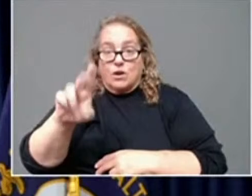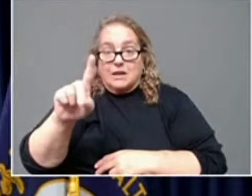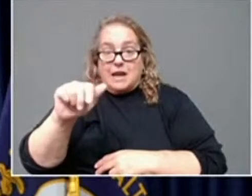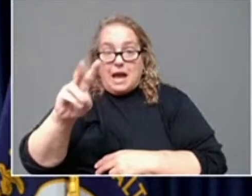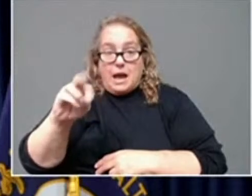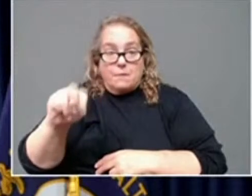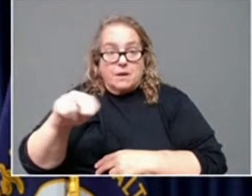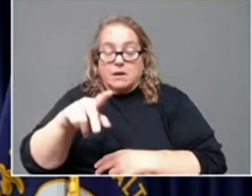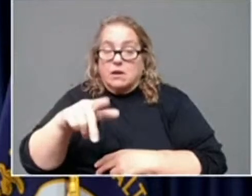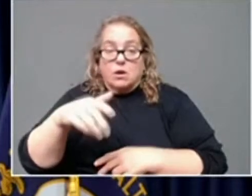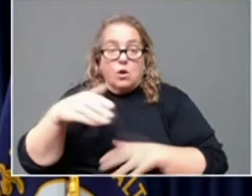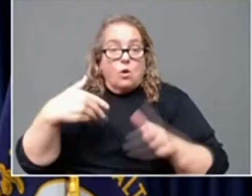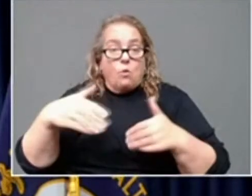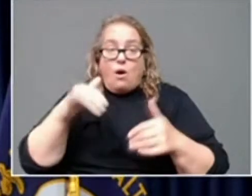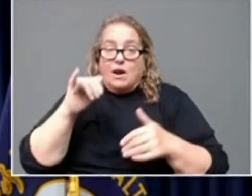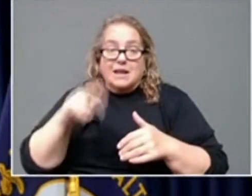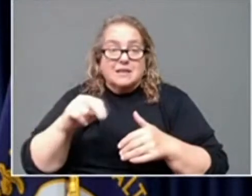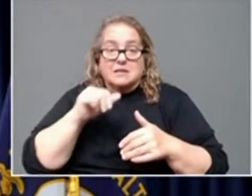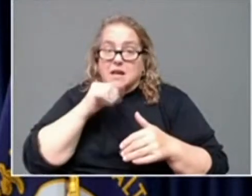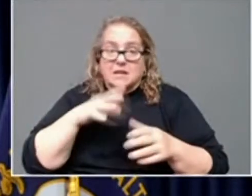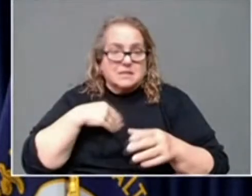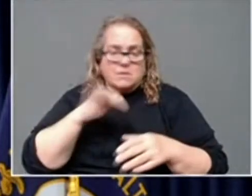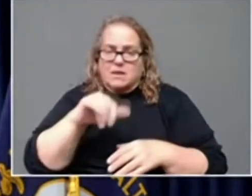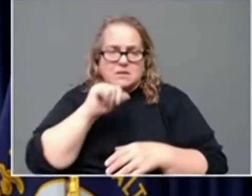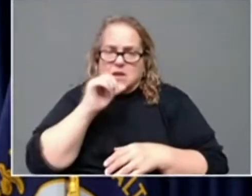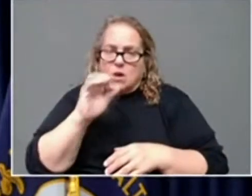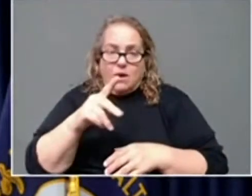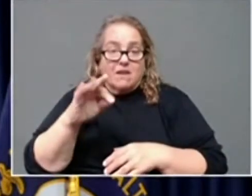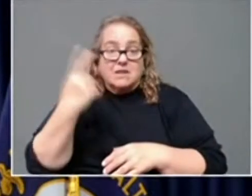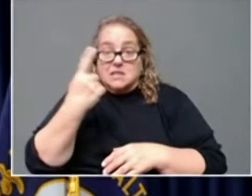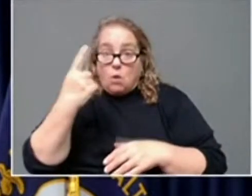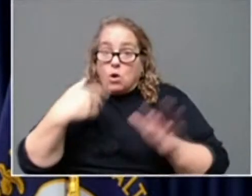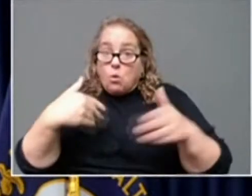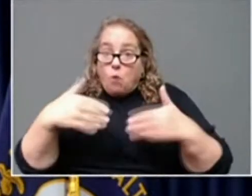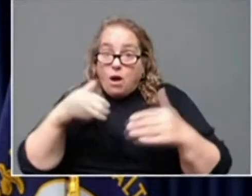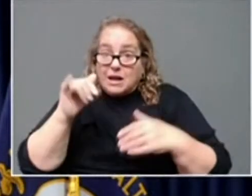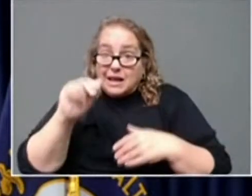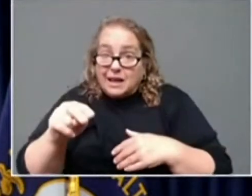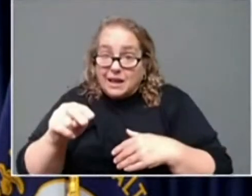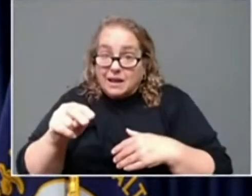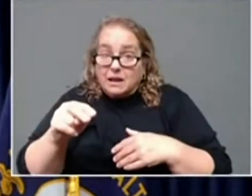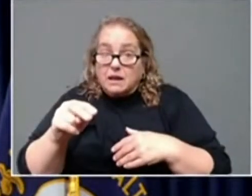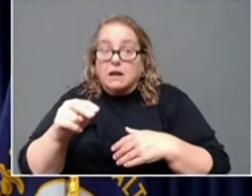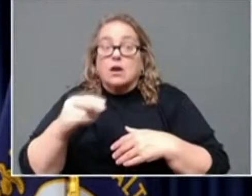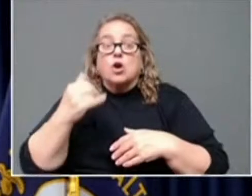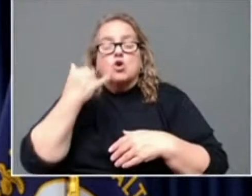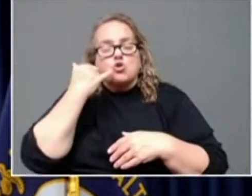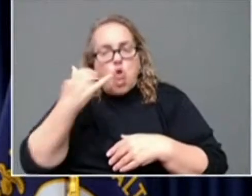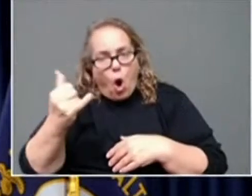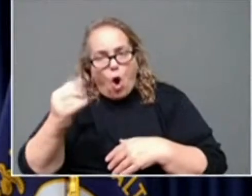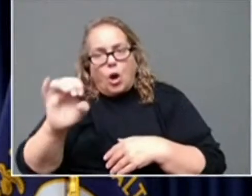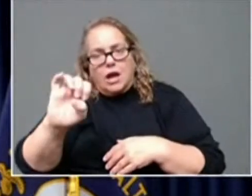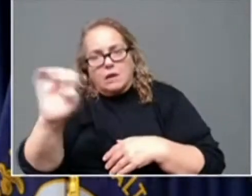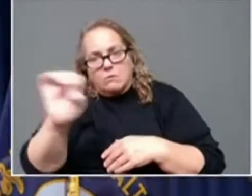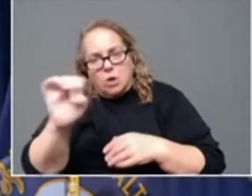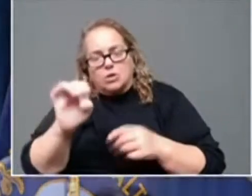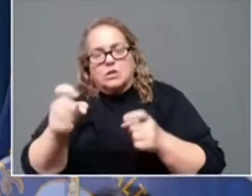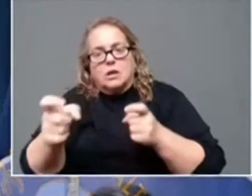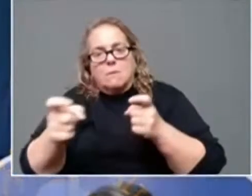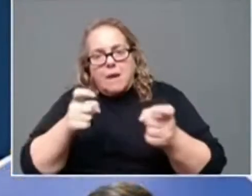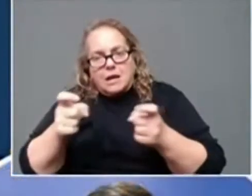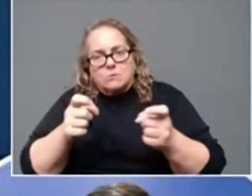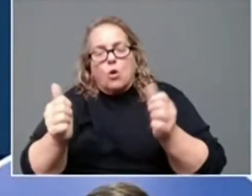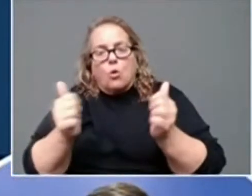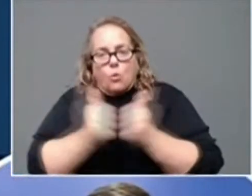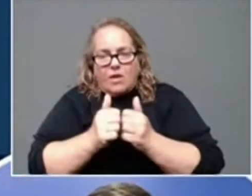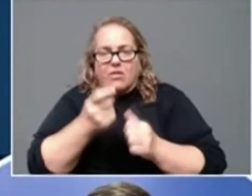are not accepted. It's not okay. If somebody walks in, call emergency management with them and work through it.